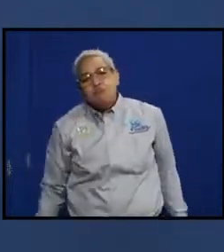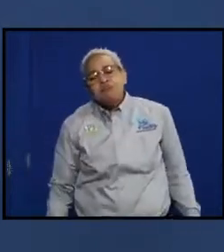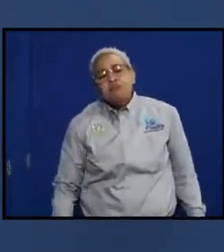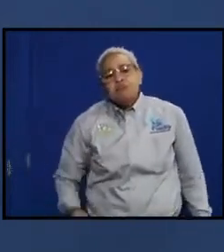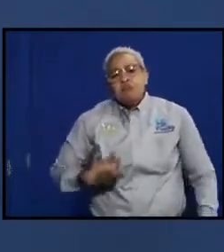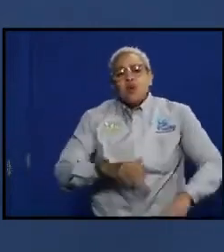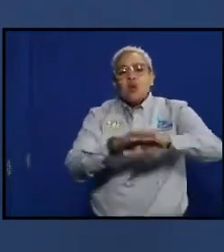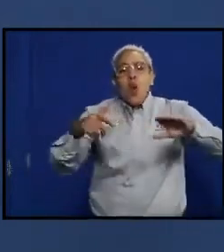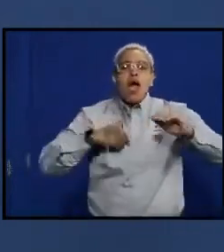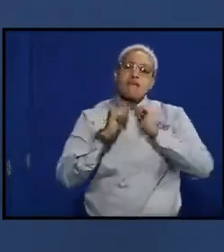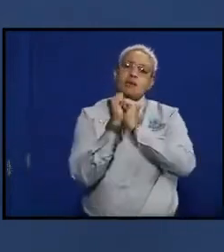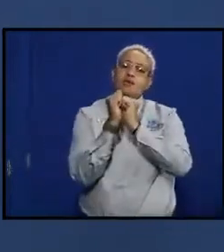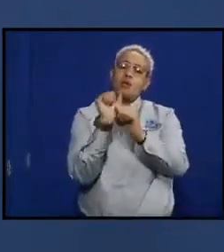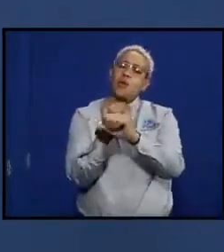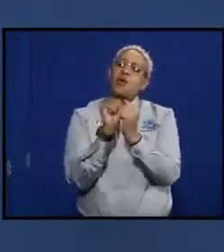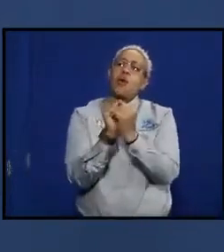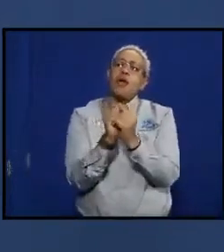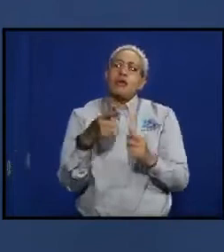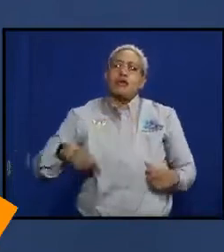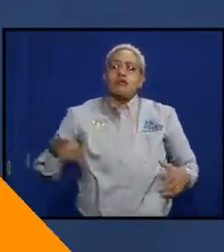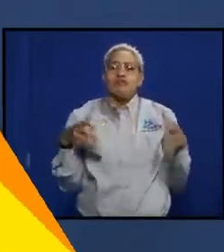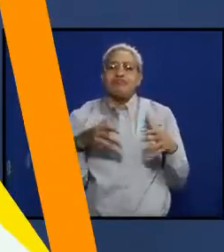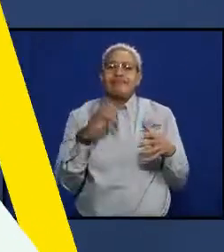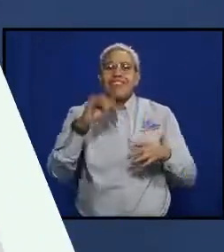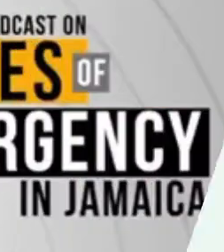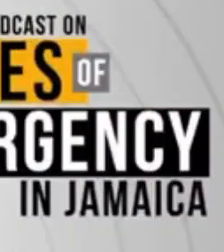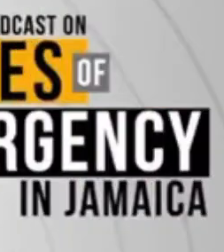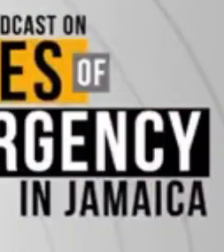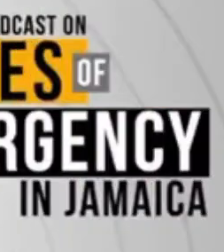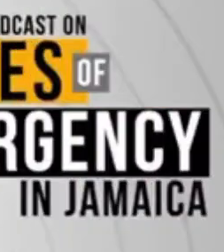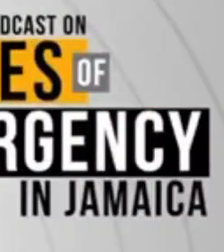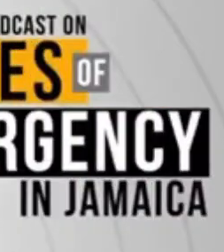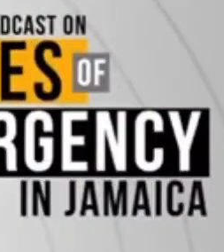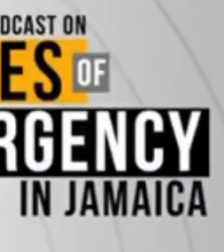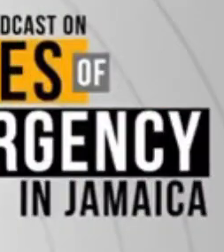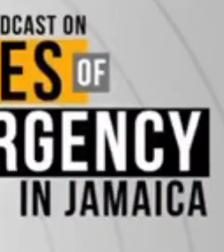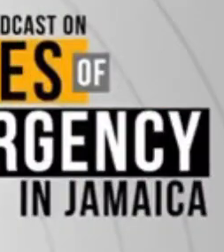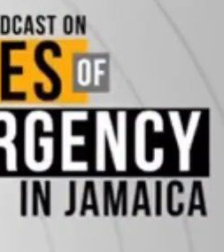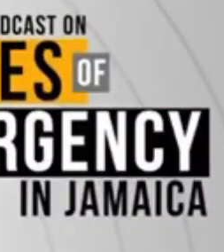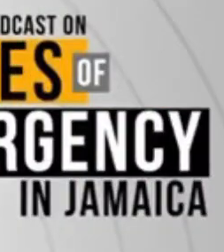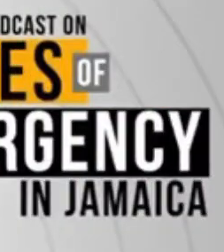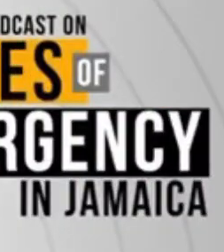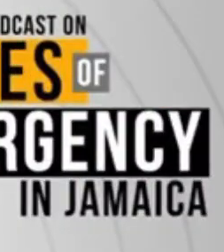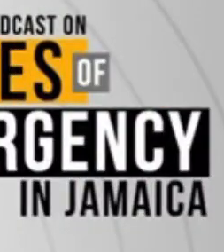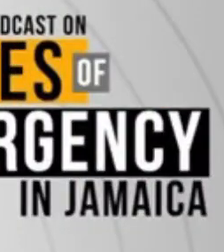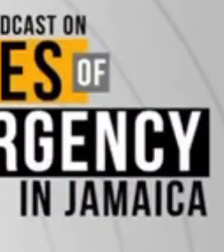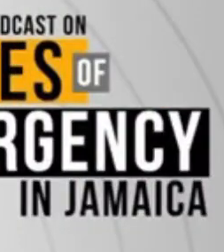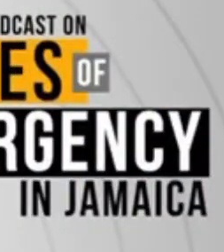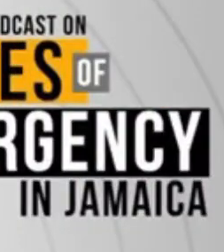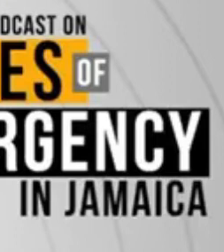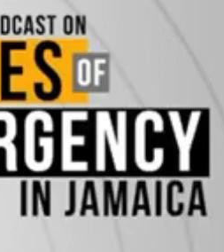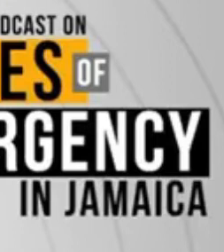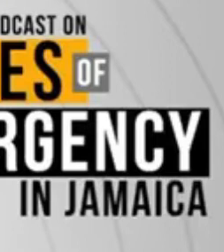said the Prime Minister made no attempt to consult with the opposition on the matter. We do not see the use of states of emergency